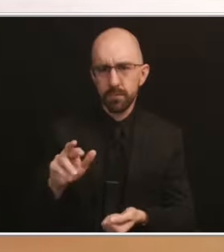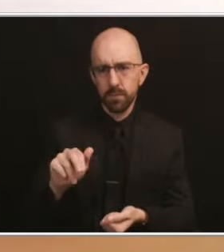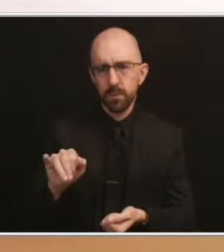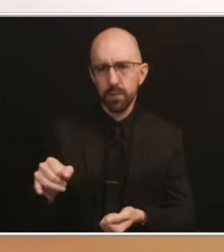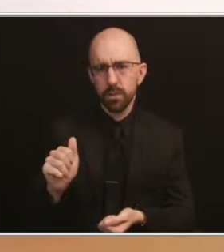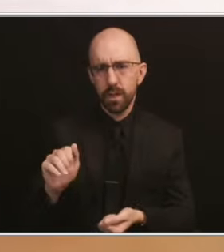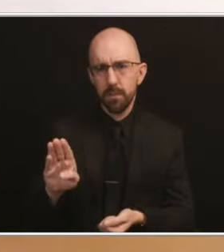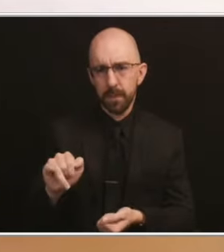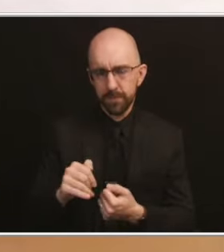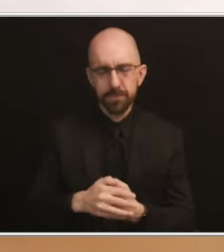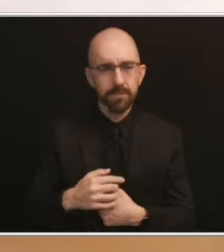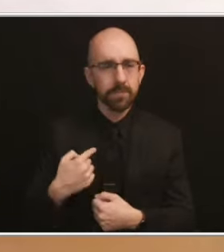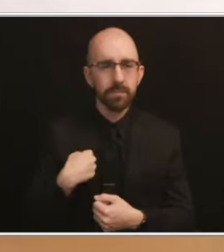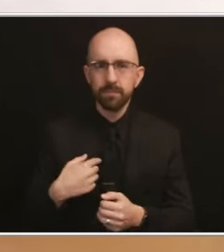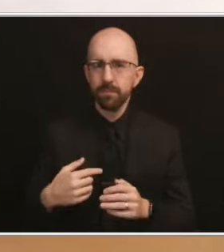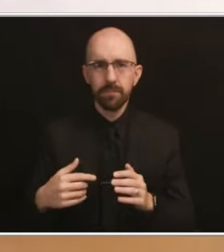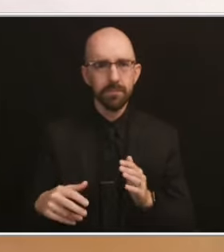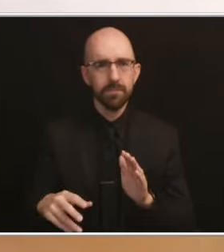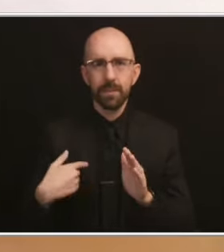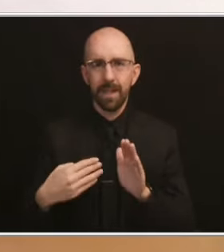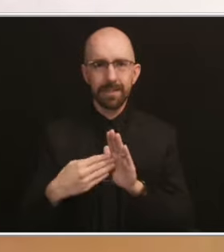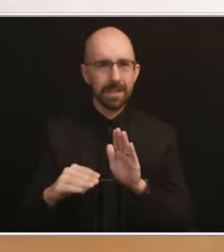I echo my colleagues. I think they